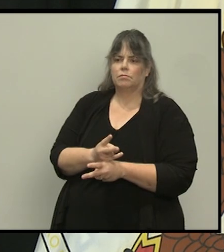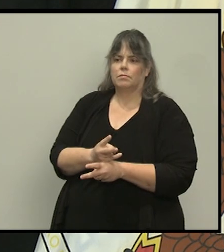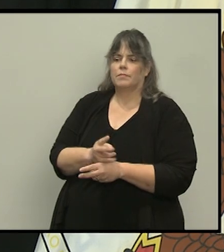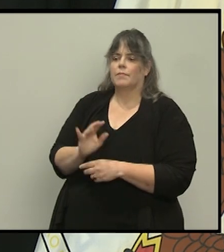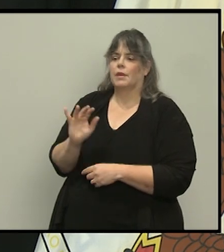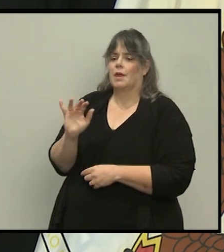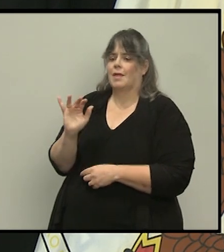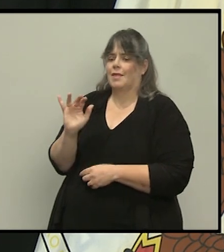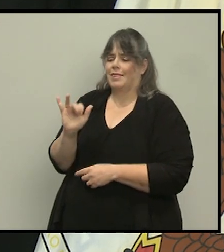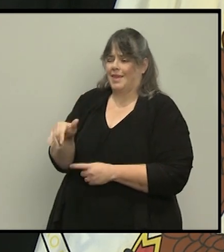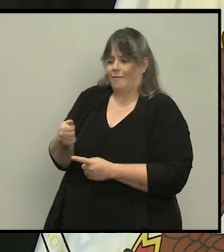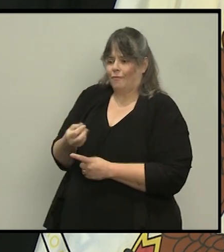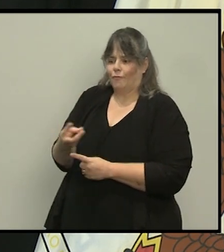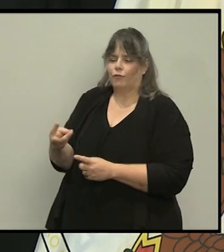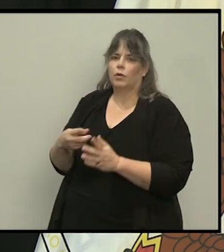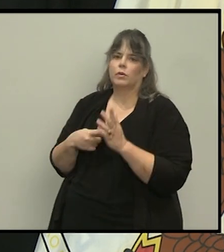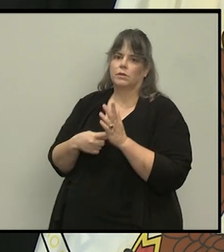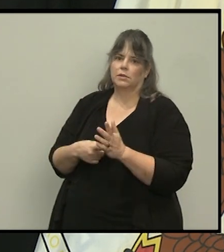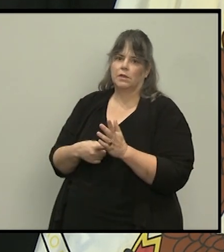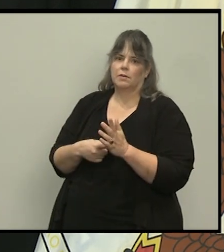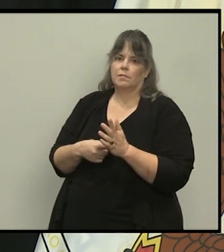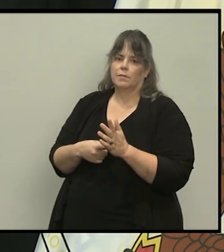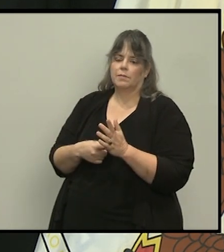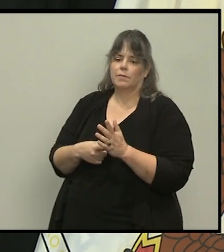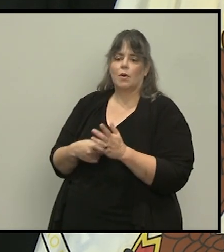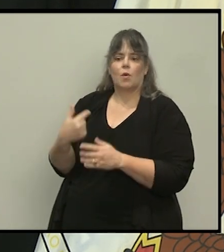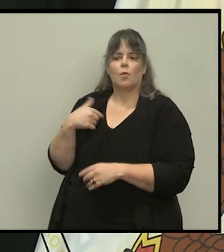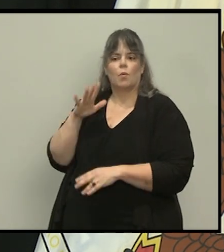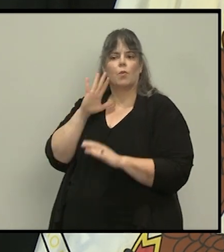These are just a few examples, and